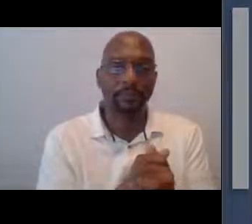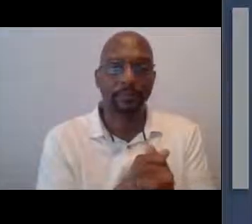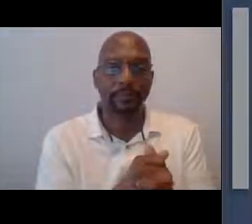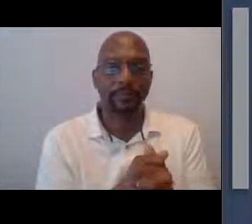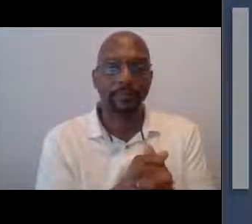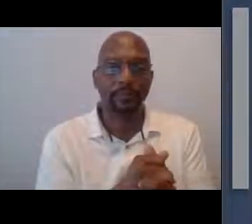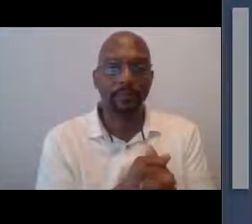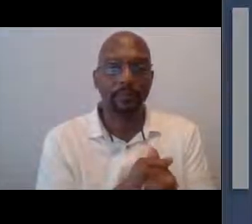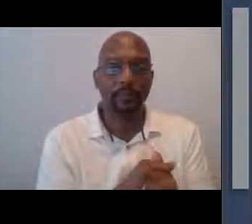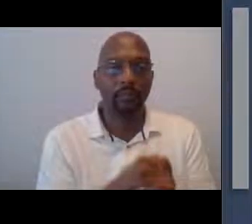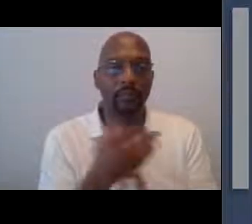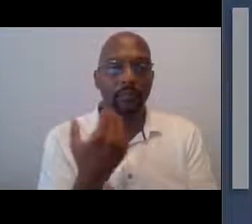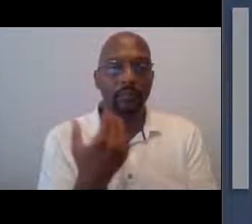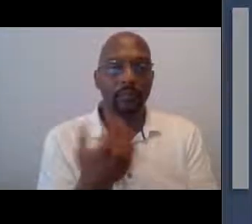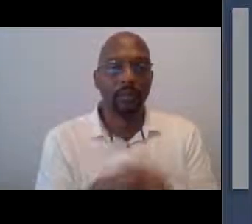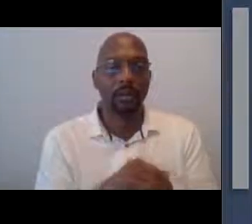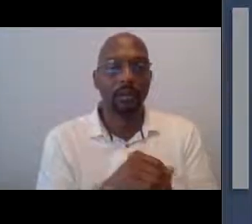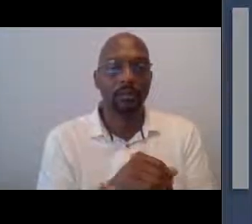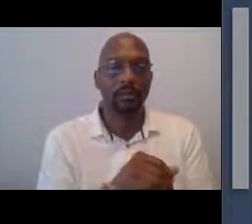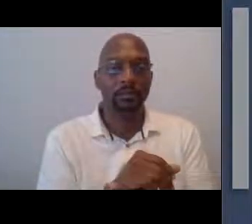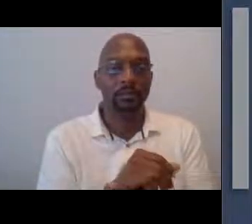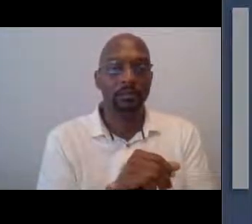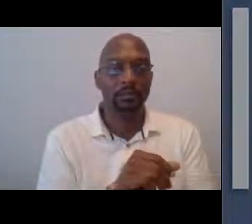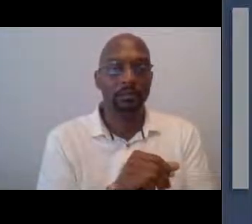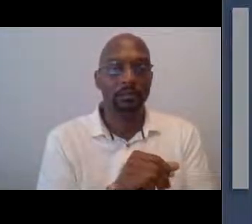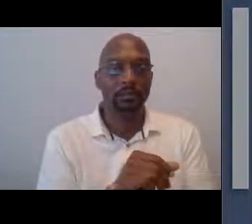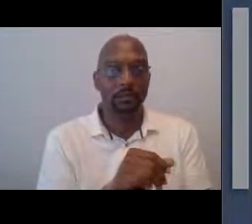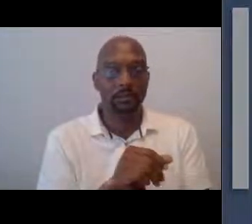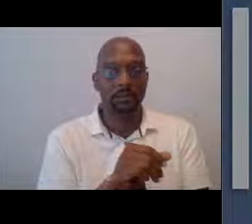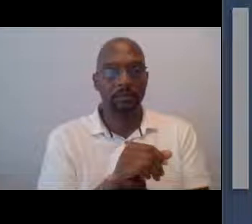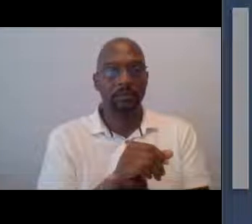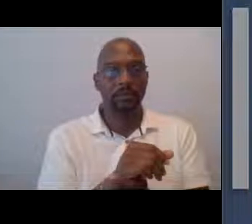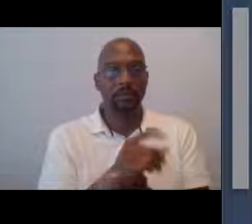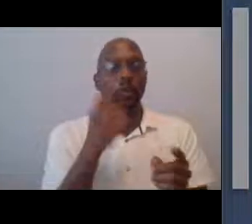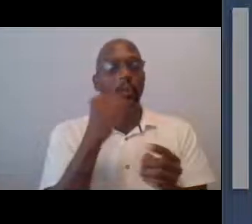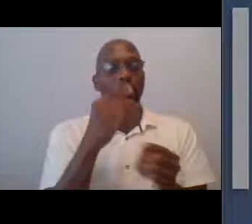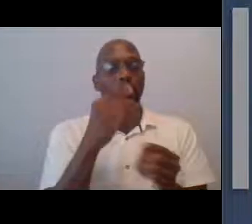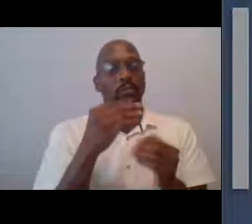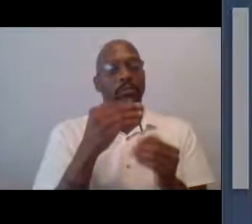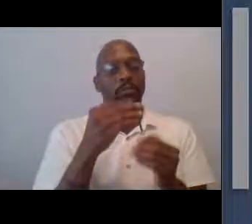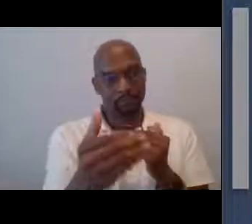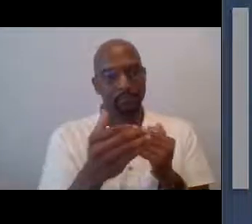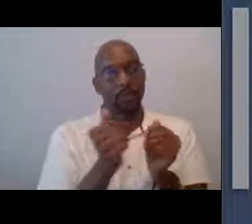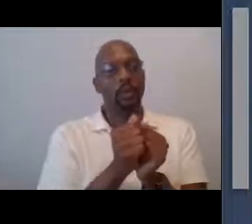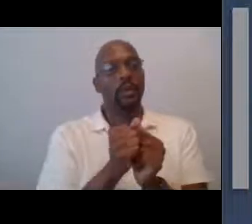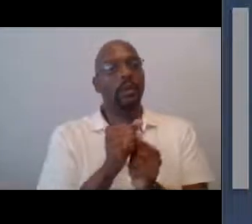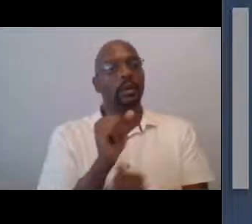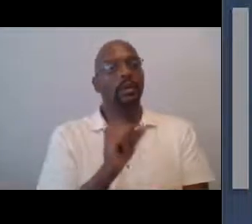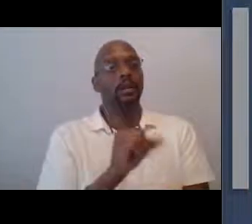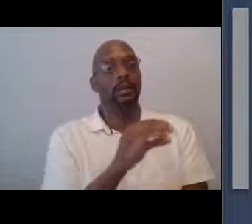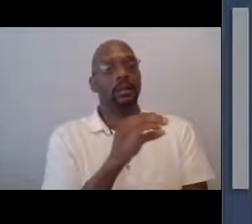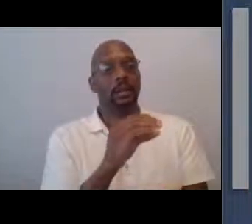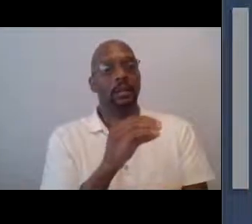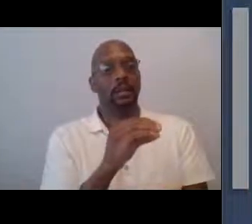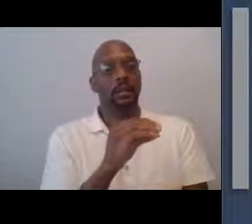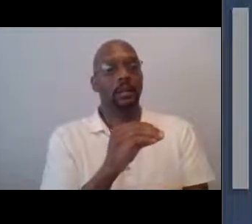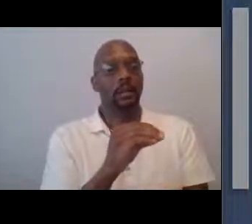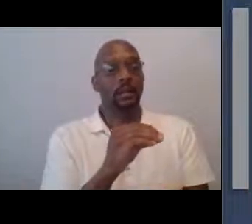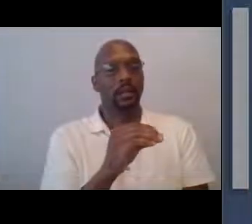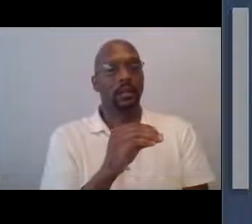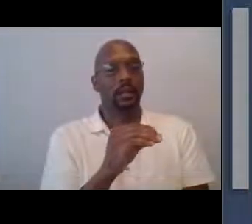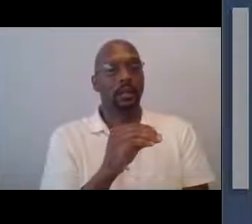Whew. So with that, we will move on to Secretary Omashakin. I believe